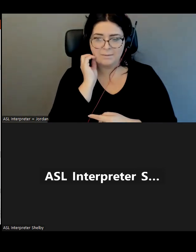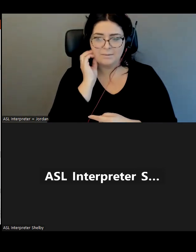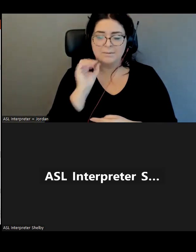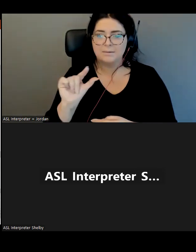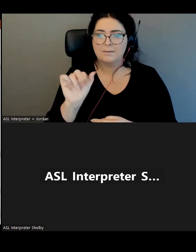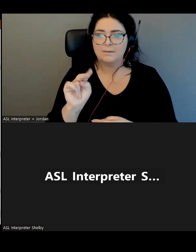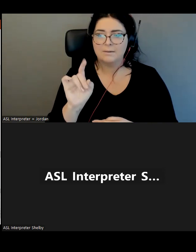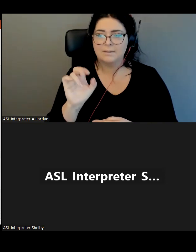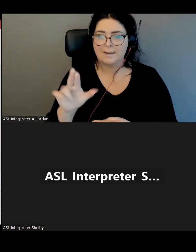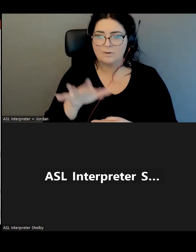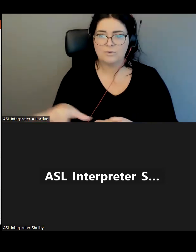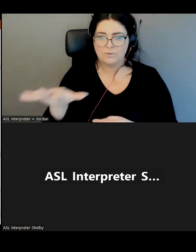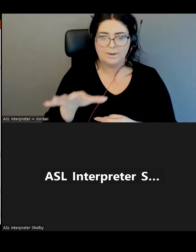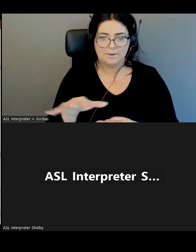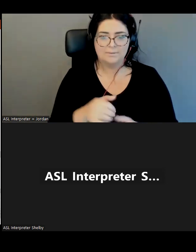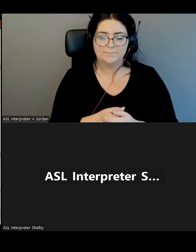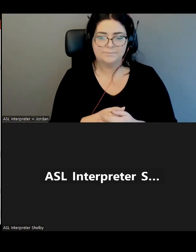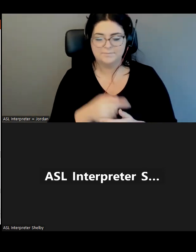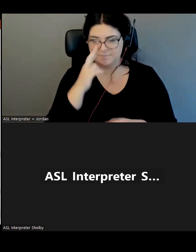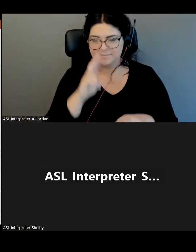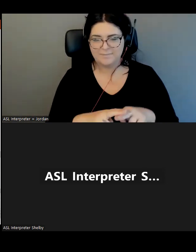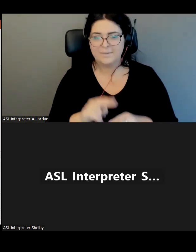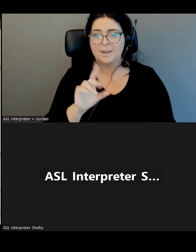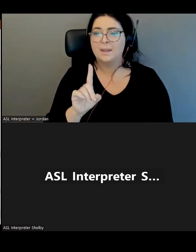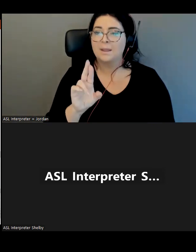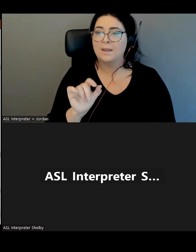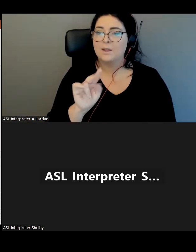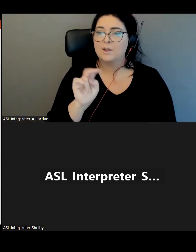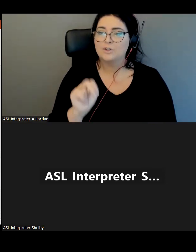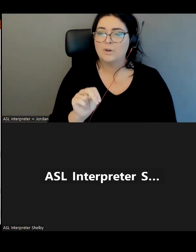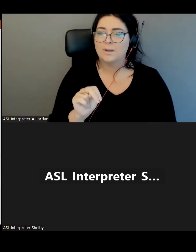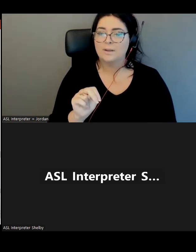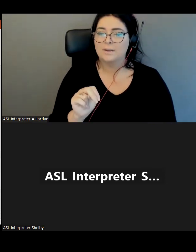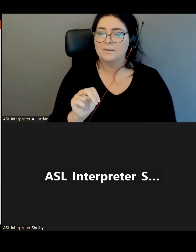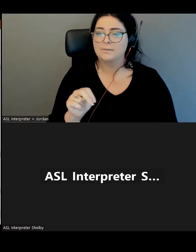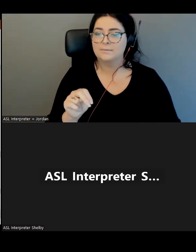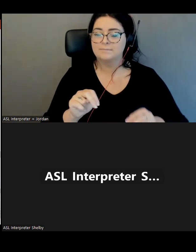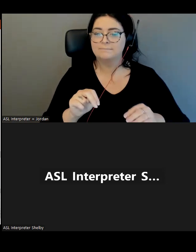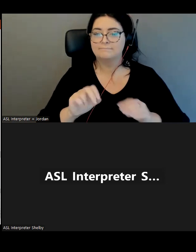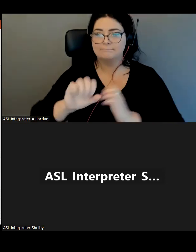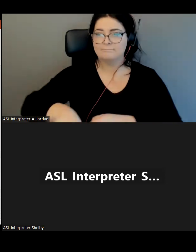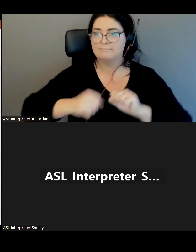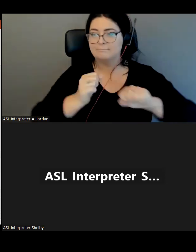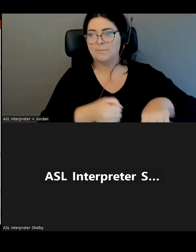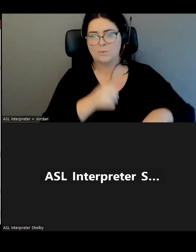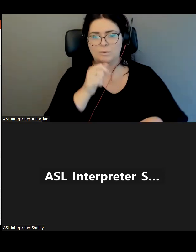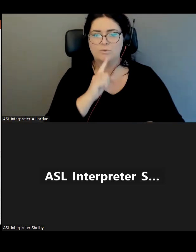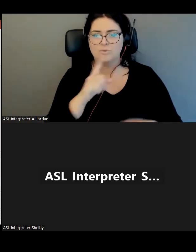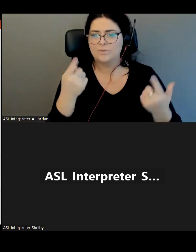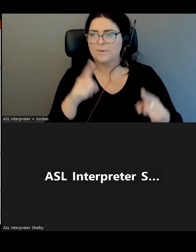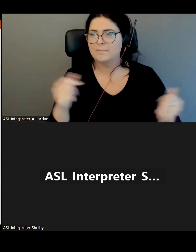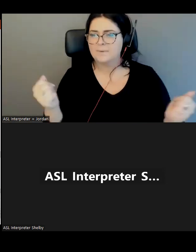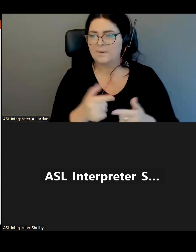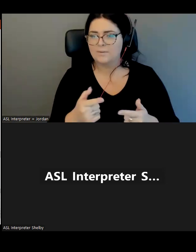things, like the big balls, a big drum fit, which is kind of fun. Dragon boating is something unique because I don't know if that happens everywhere, but